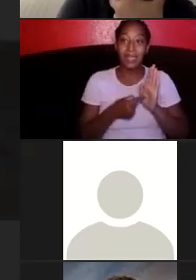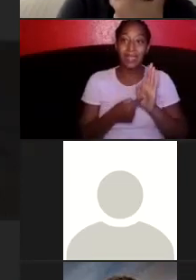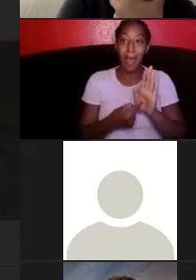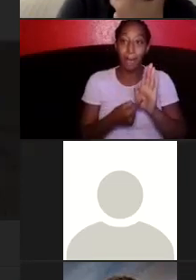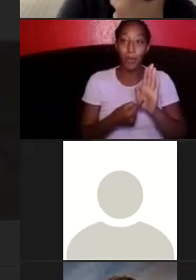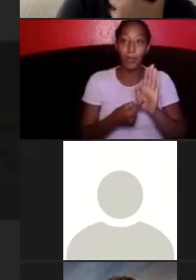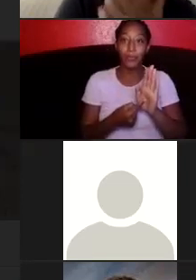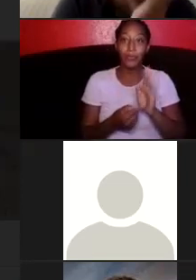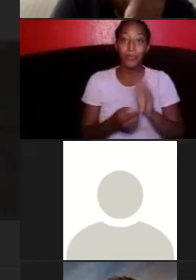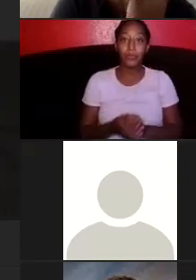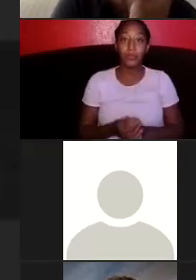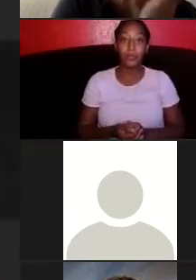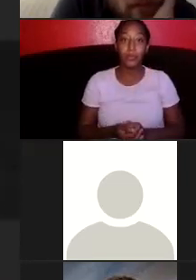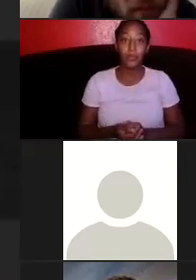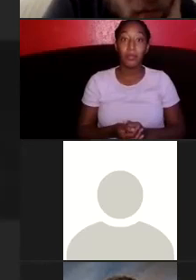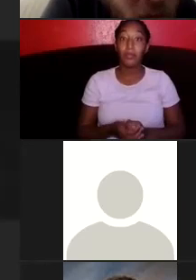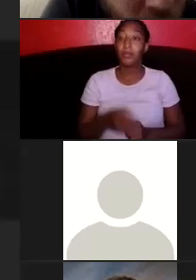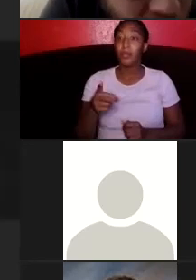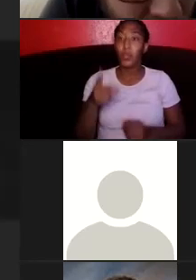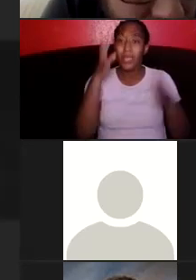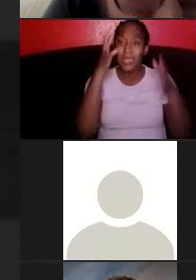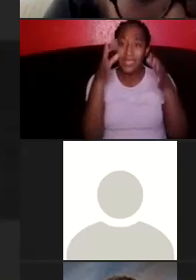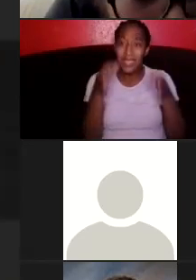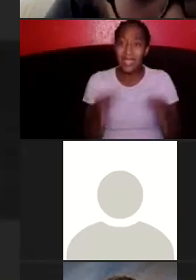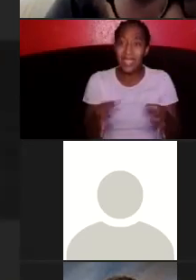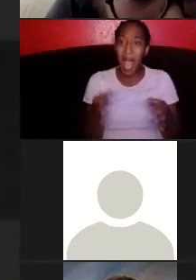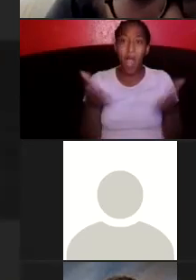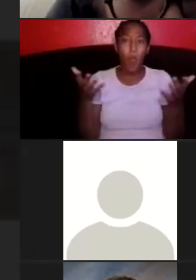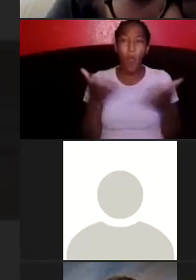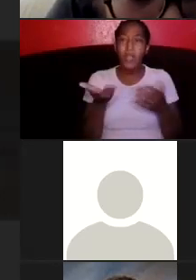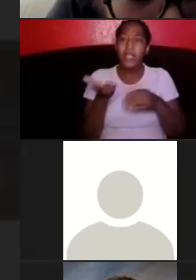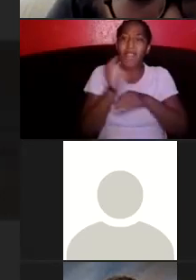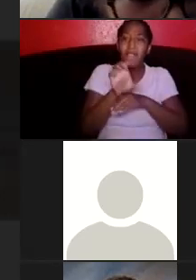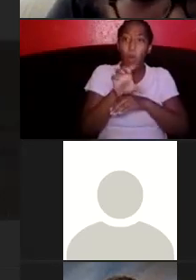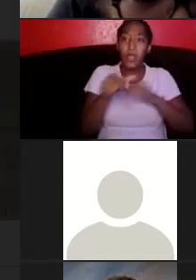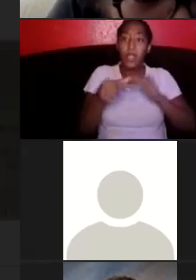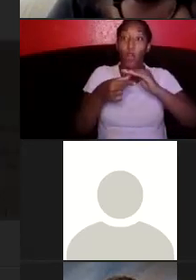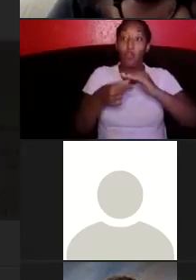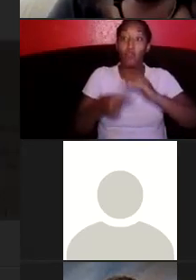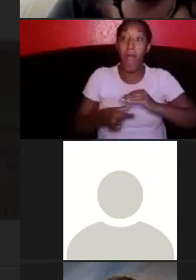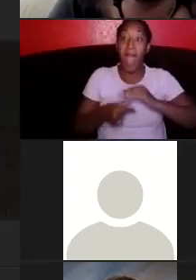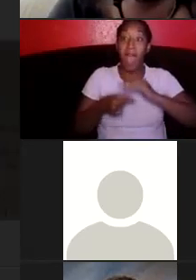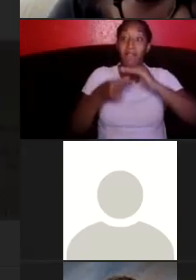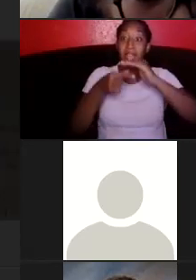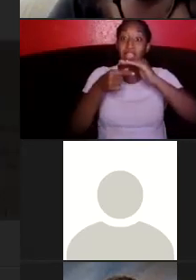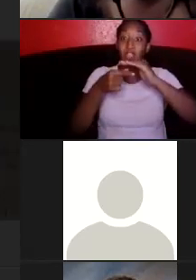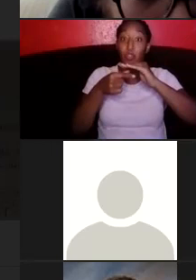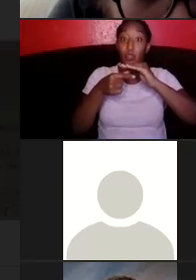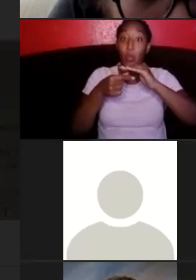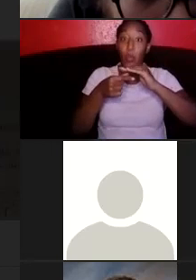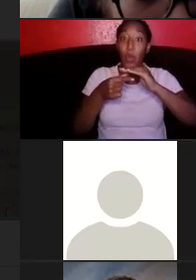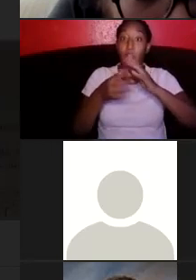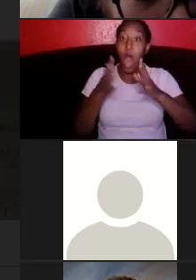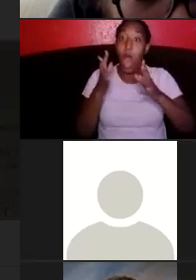So it says, determine the force of gravitational attraction between the Earth and a